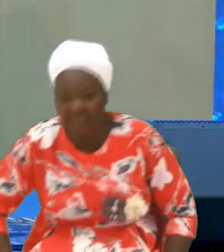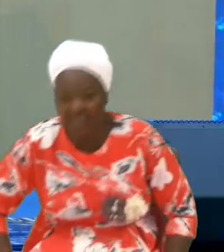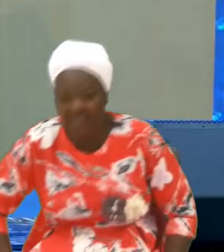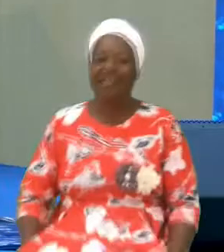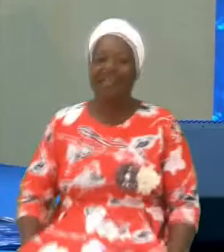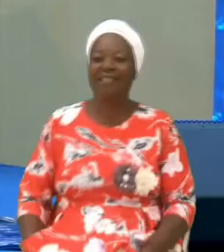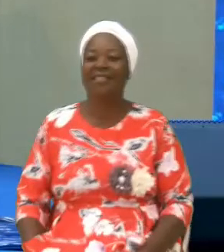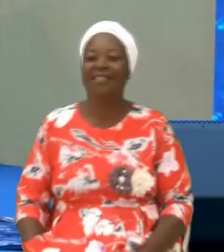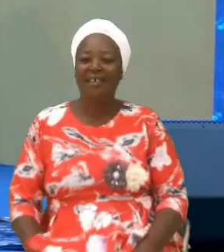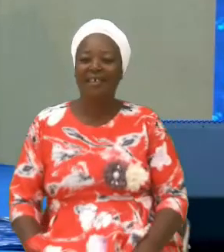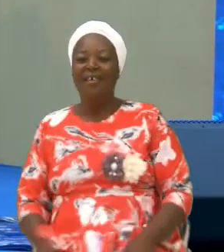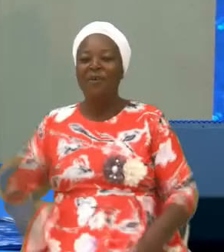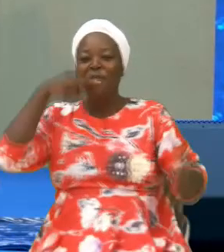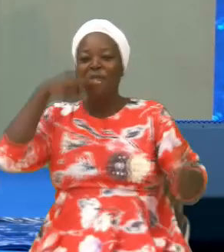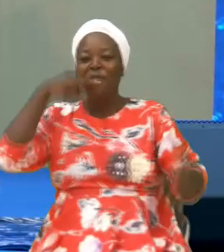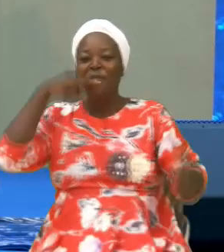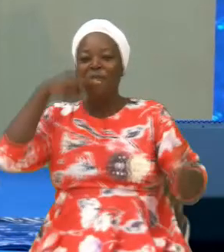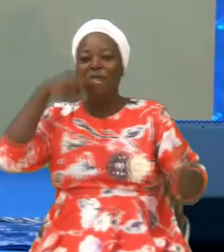Praise the Lord.